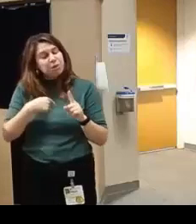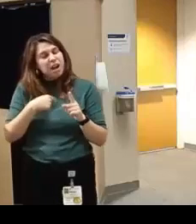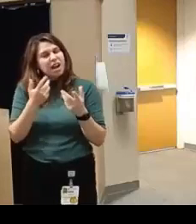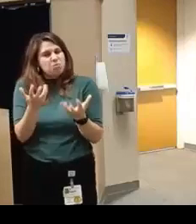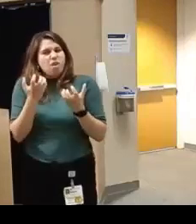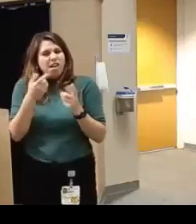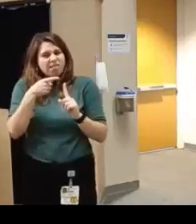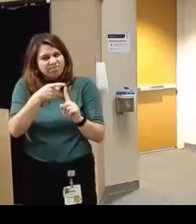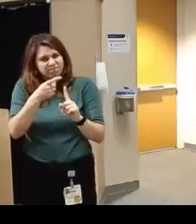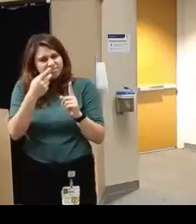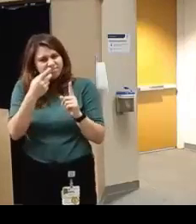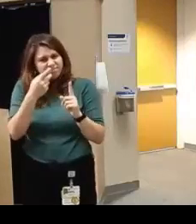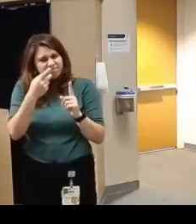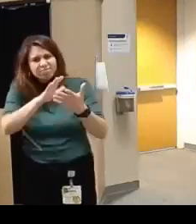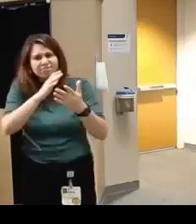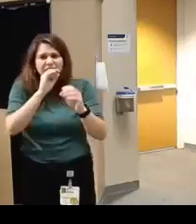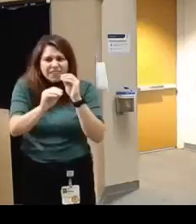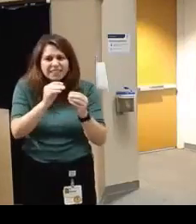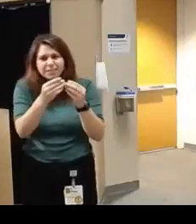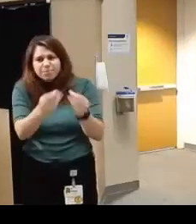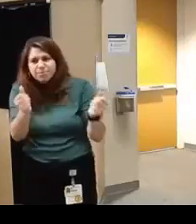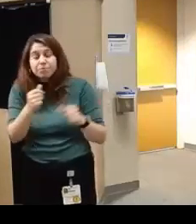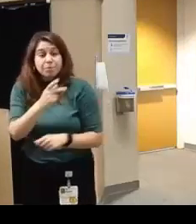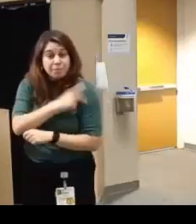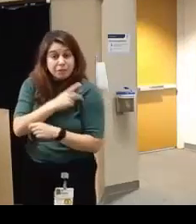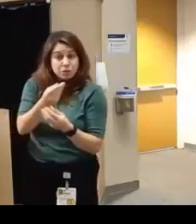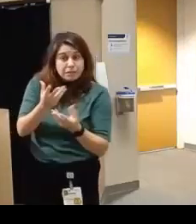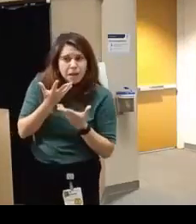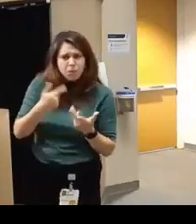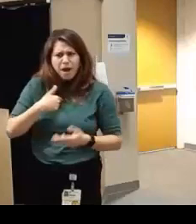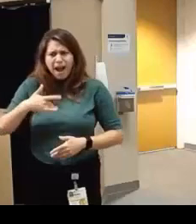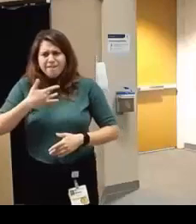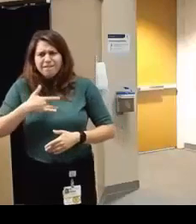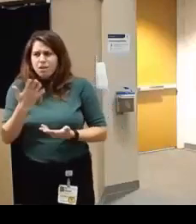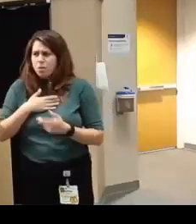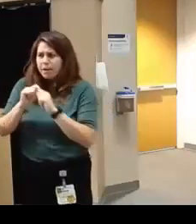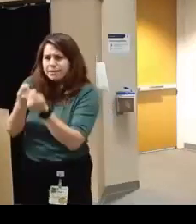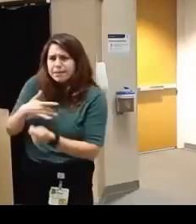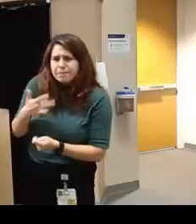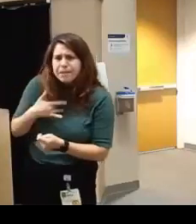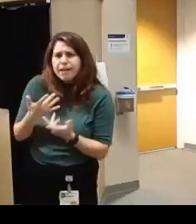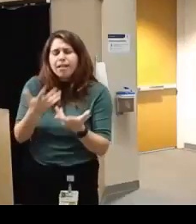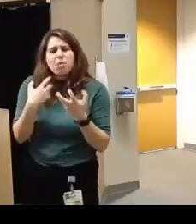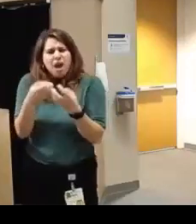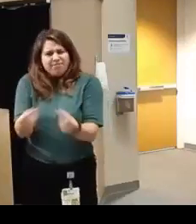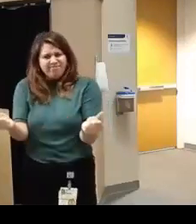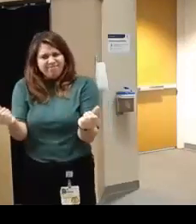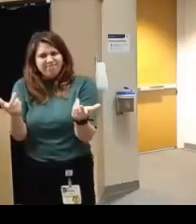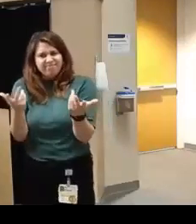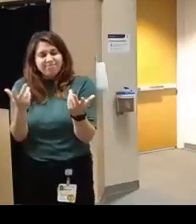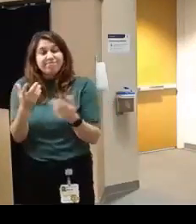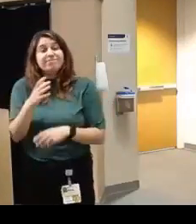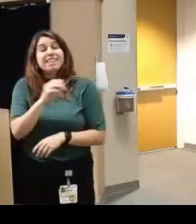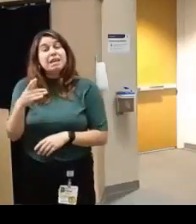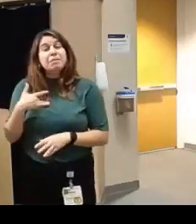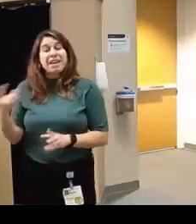drives it. I want to try to fix the things that patients are telling me, that I'm feeling, that my team is feeling, and most of that comes back again and